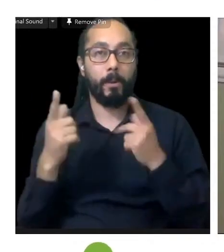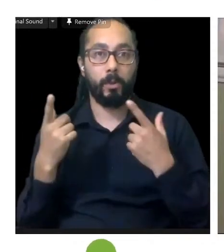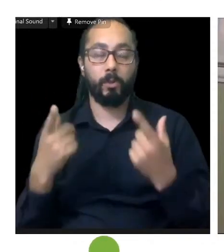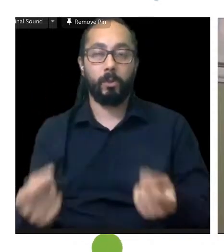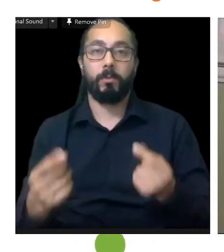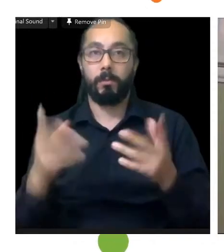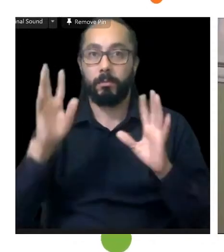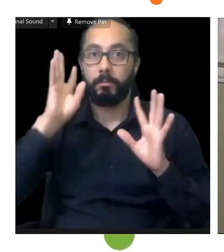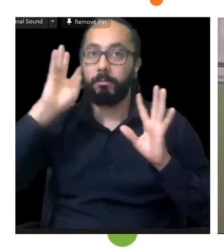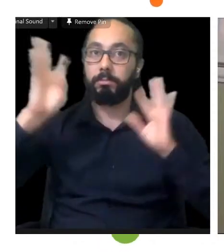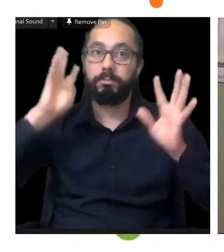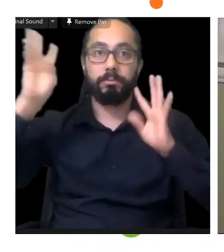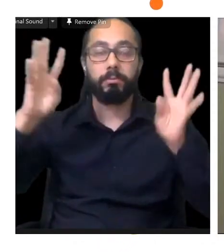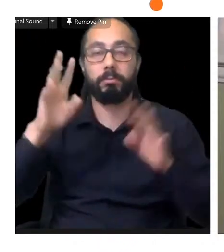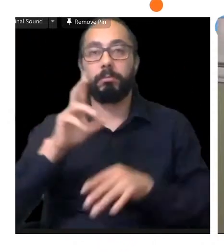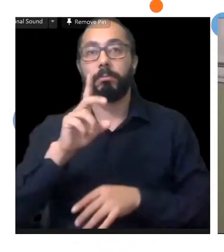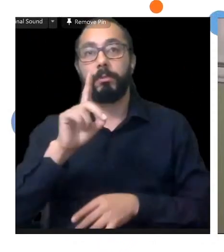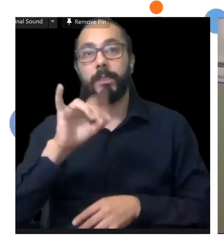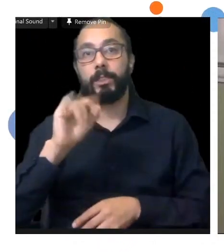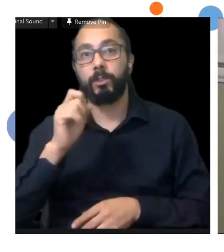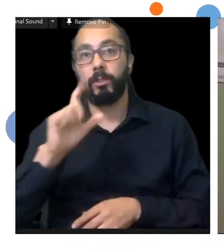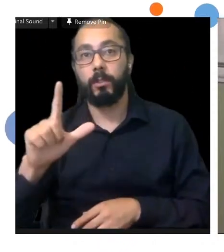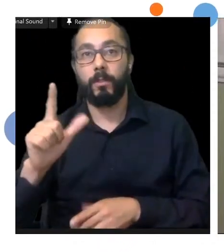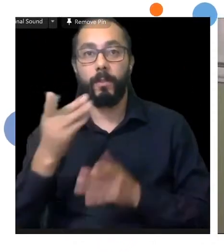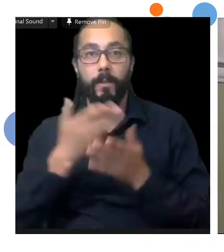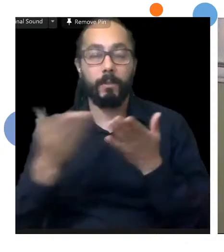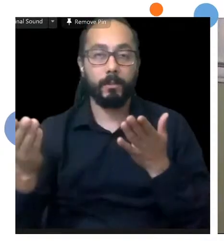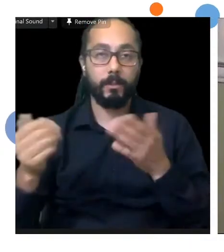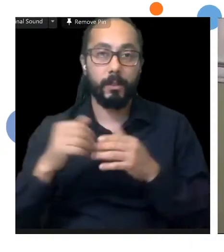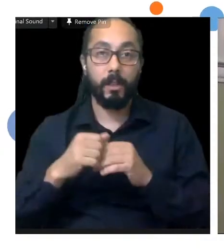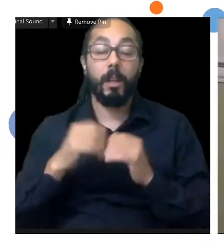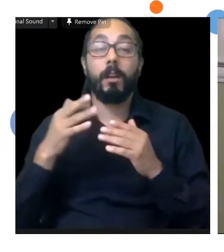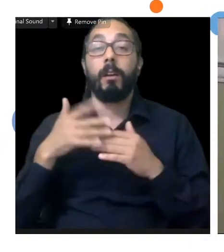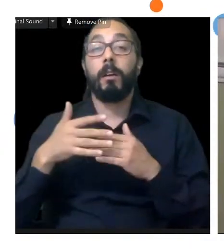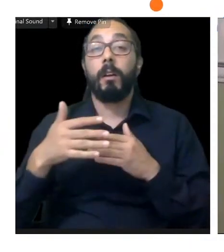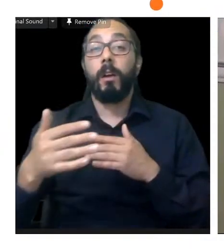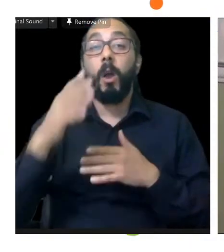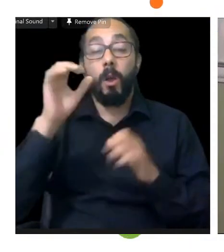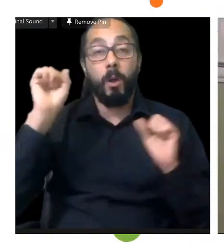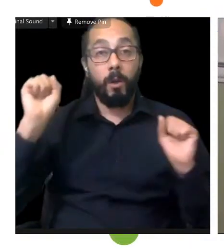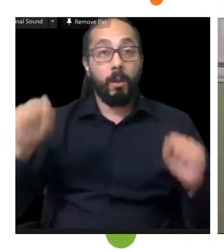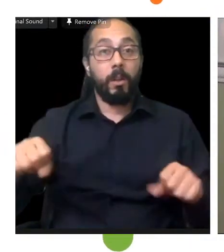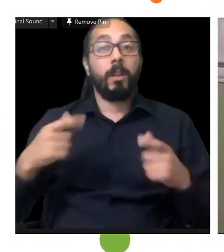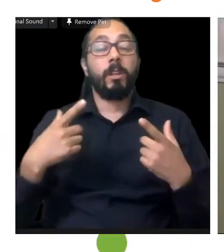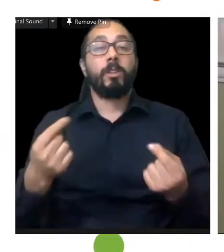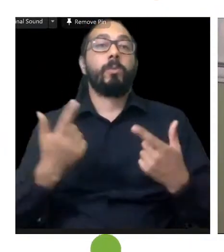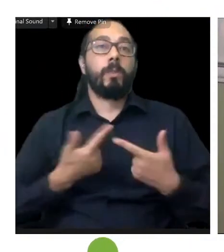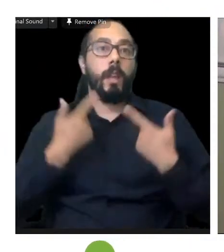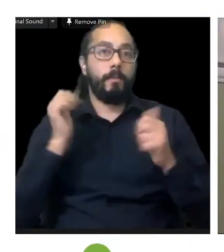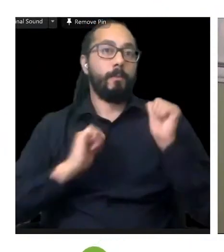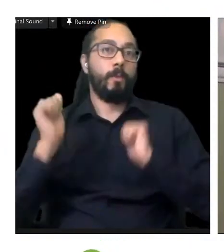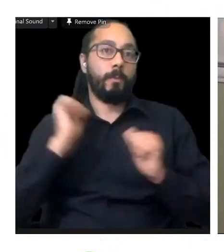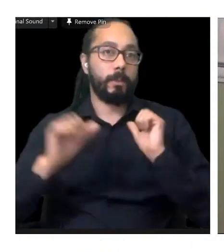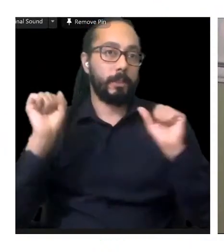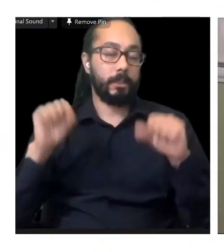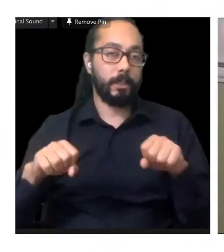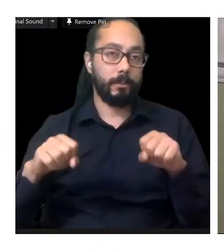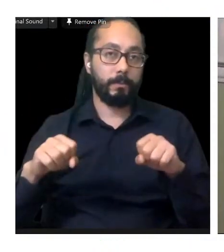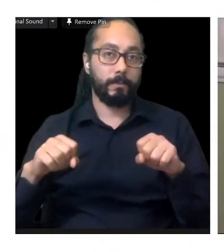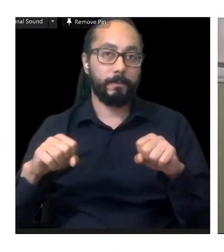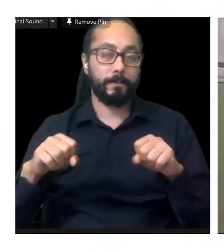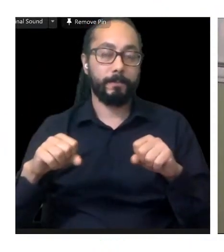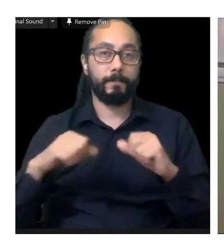digital with digital content. Eventually we'll all be able to do some version of live performances. And this was a way that,